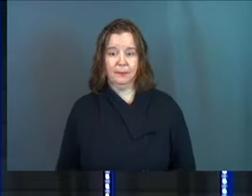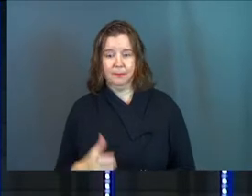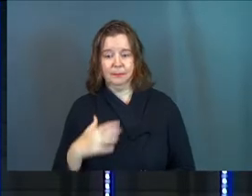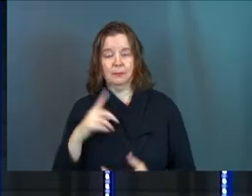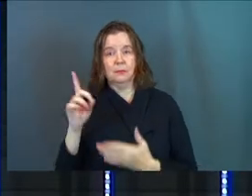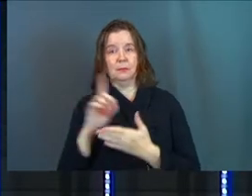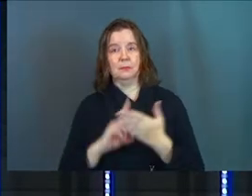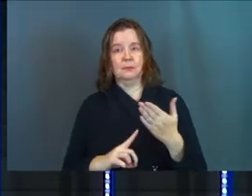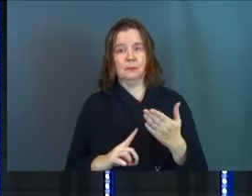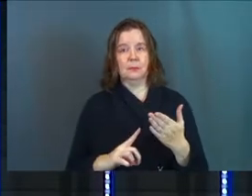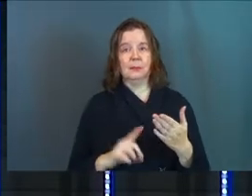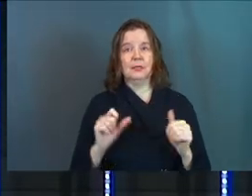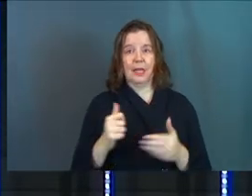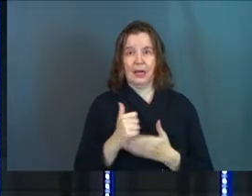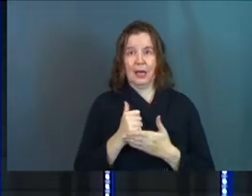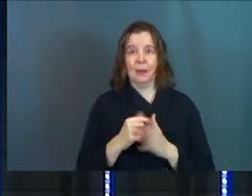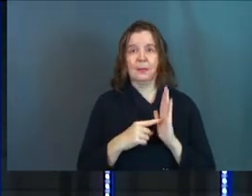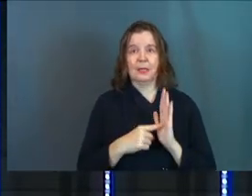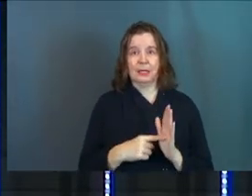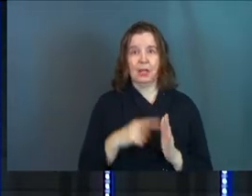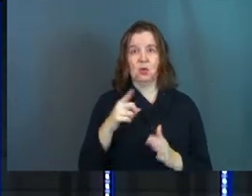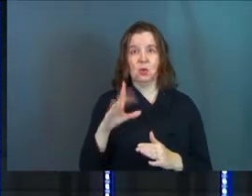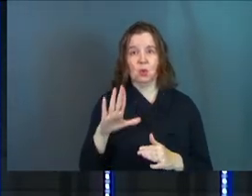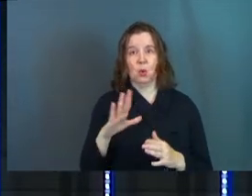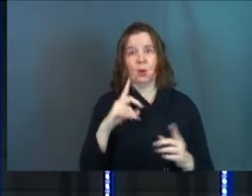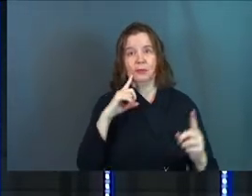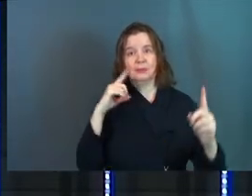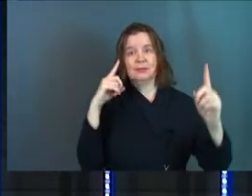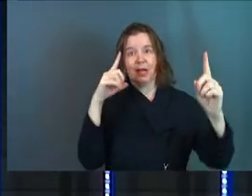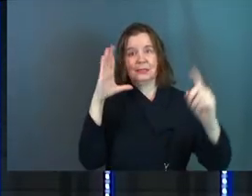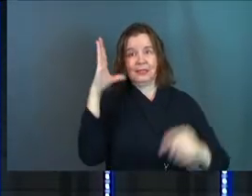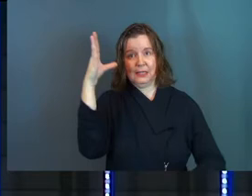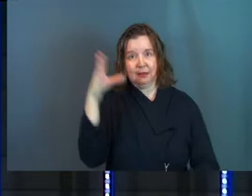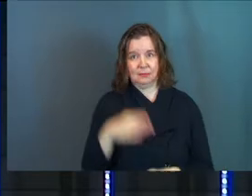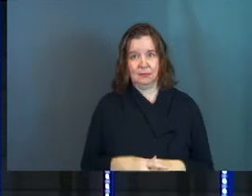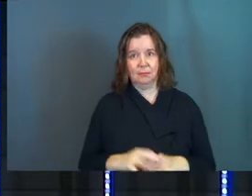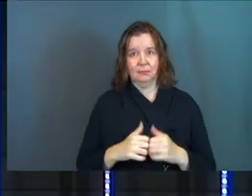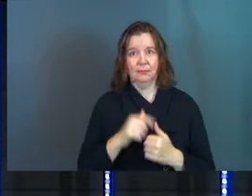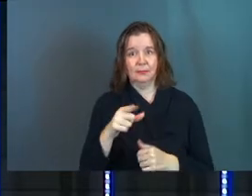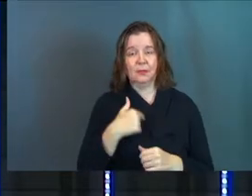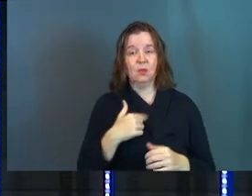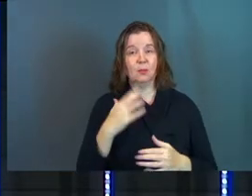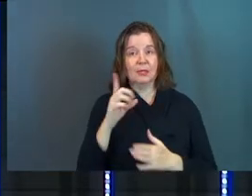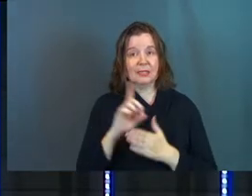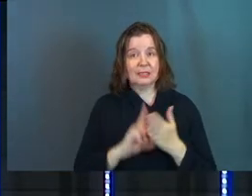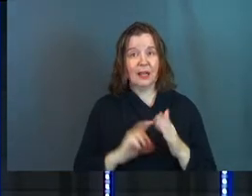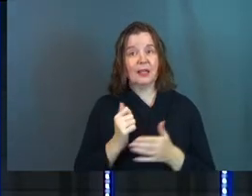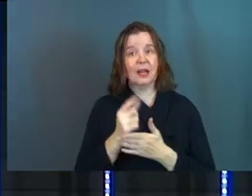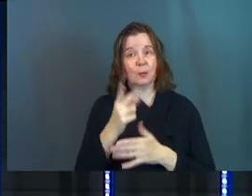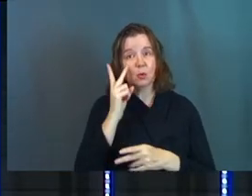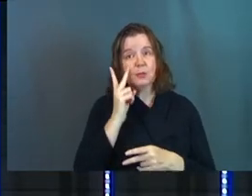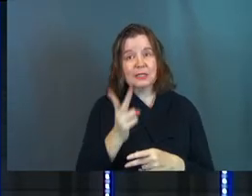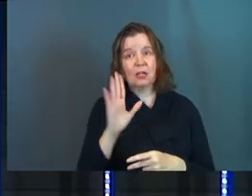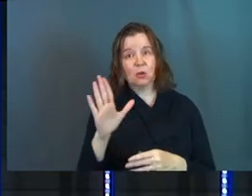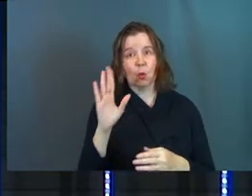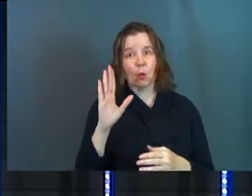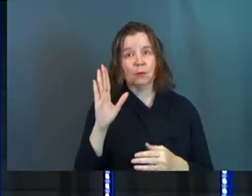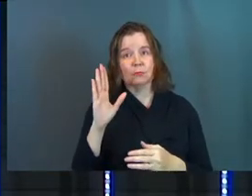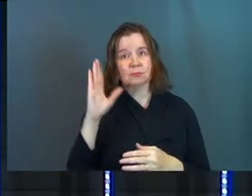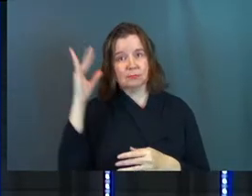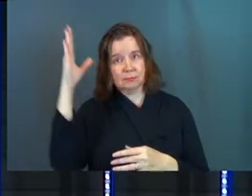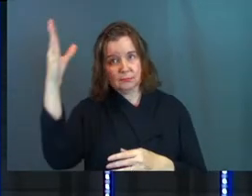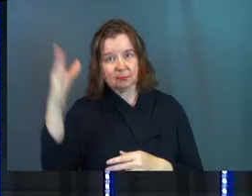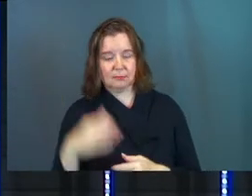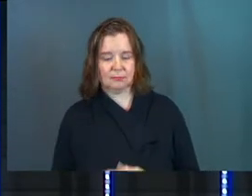Because your design can help indicate to you your destiny, how you've been designed. Can help you see your destiny.